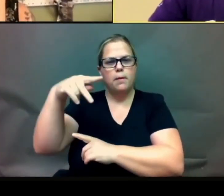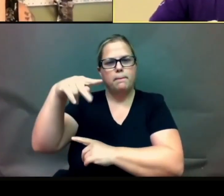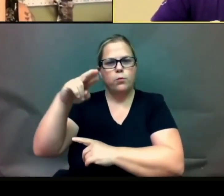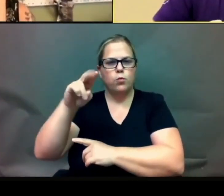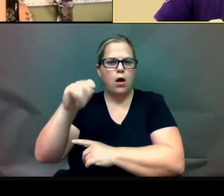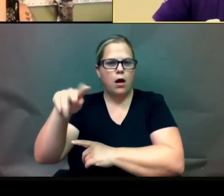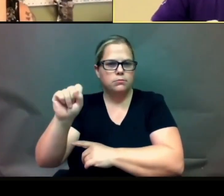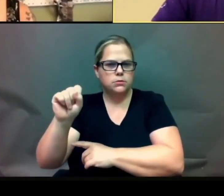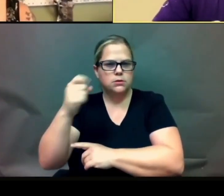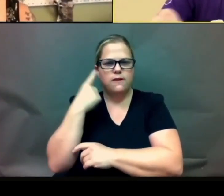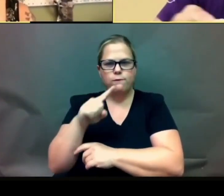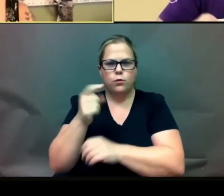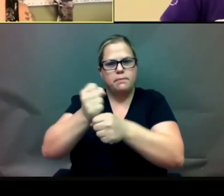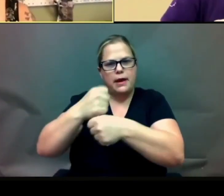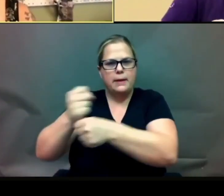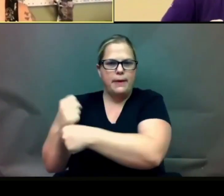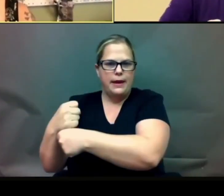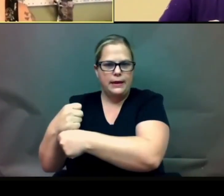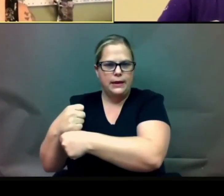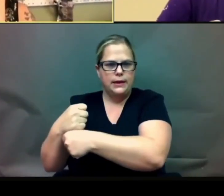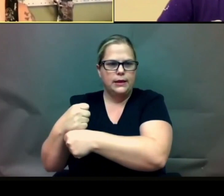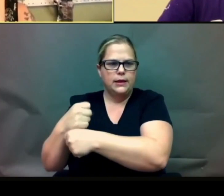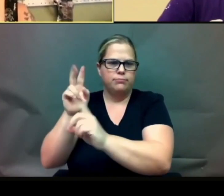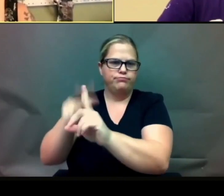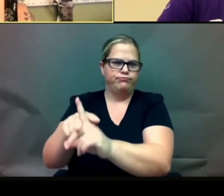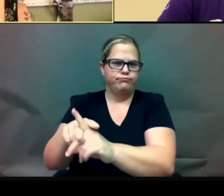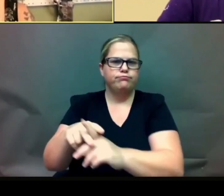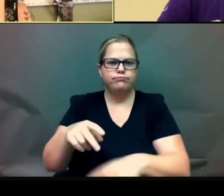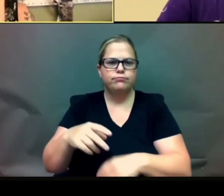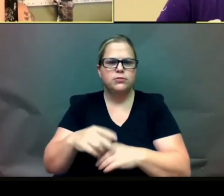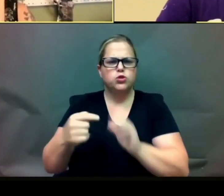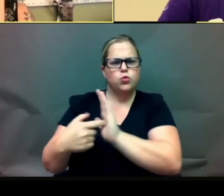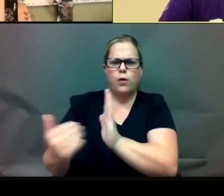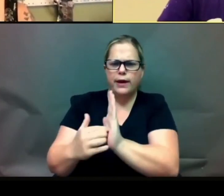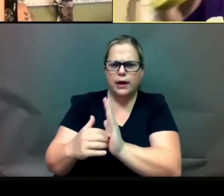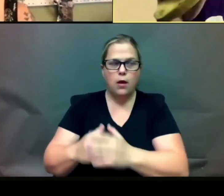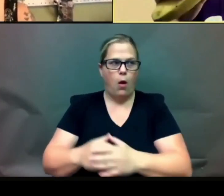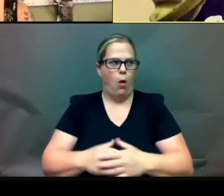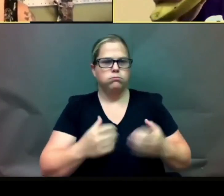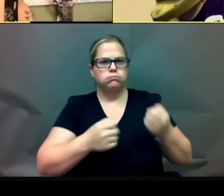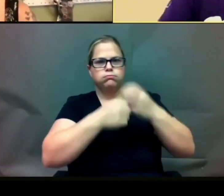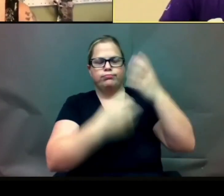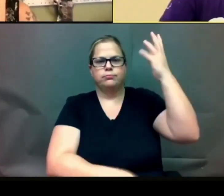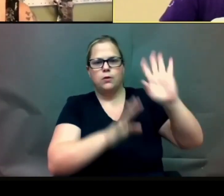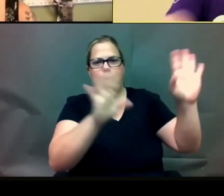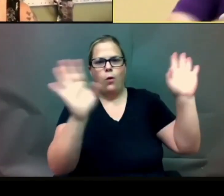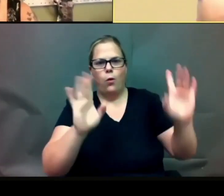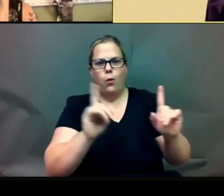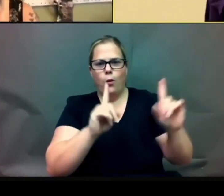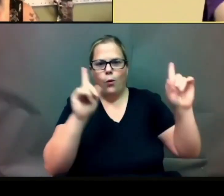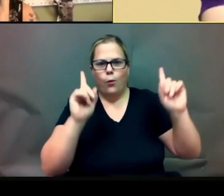Makey creations. Show those again. Let me see that. Oh, there's too many things. Fruit.